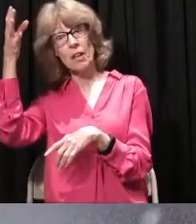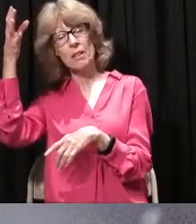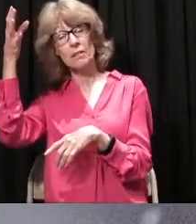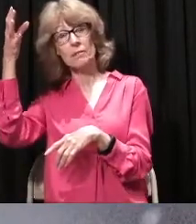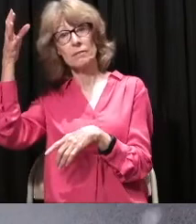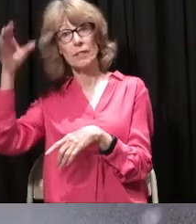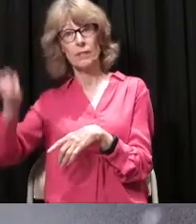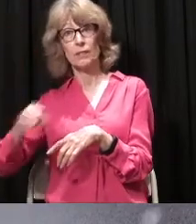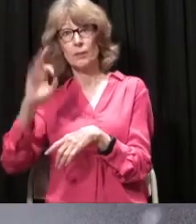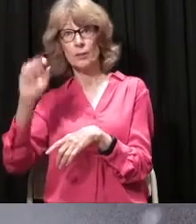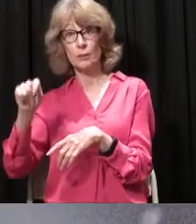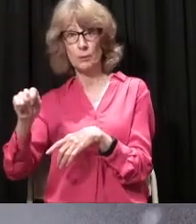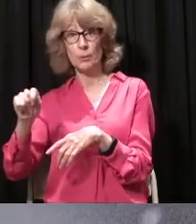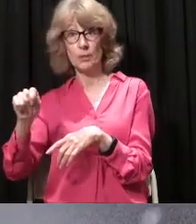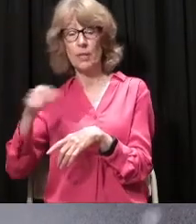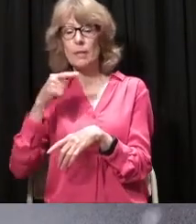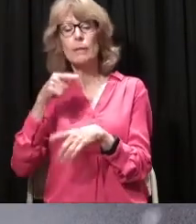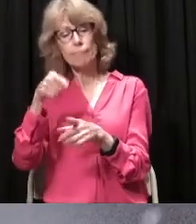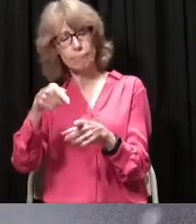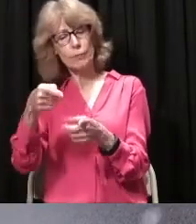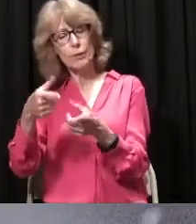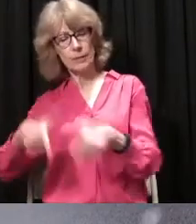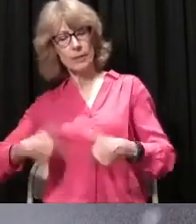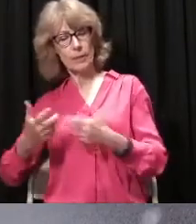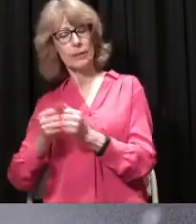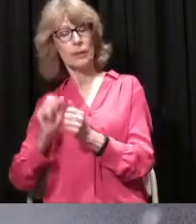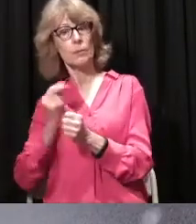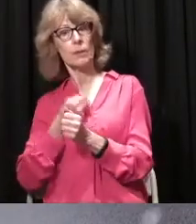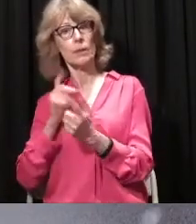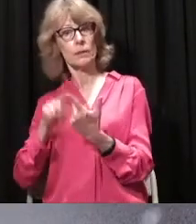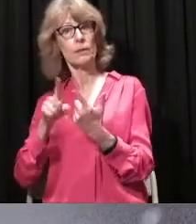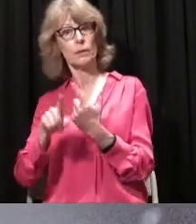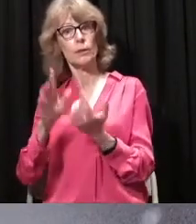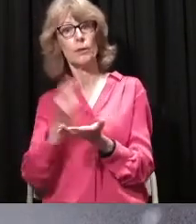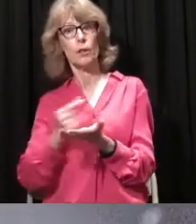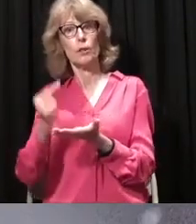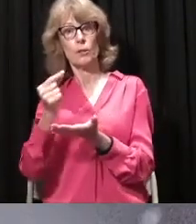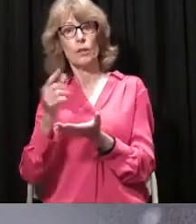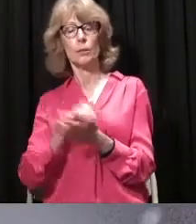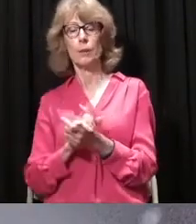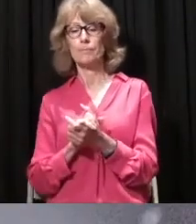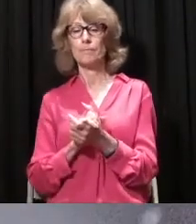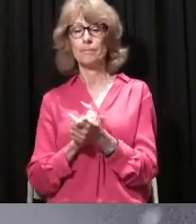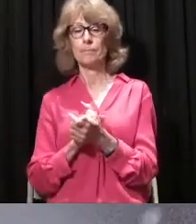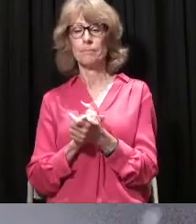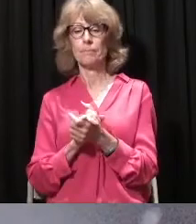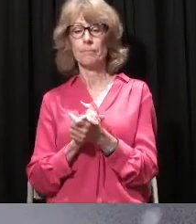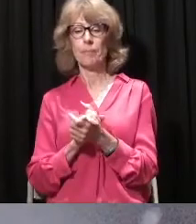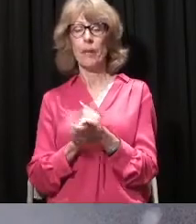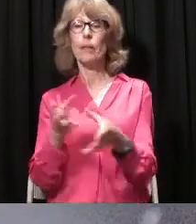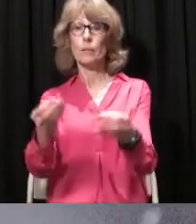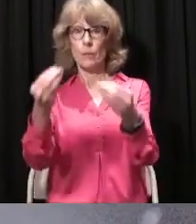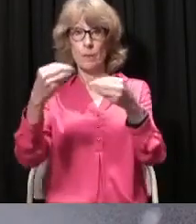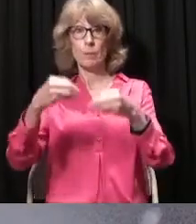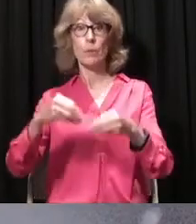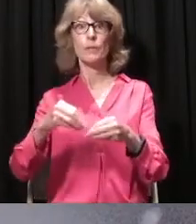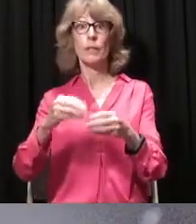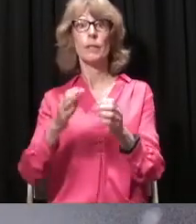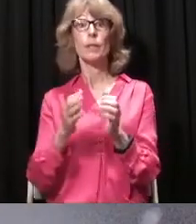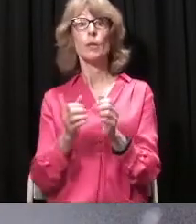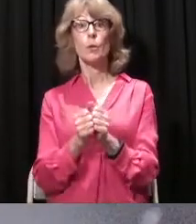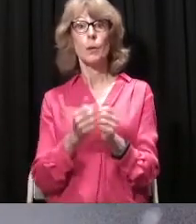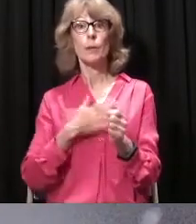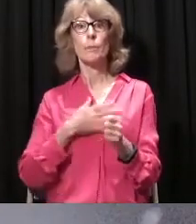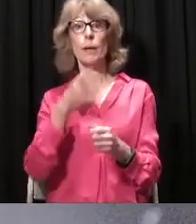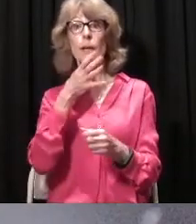year. Let's let the kid graduate. So Hubert goes in and lives with Ferris and Betty Brookman, and my dad and my